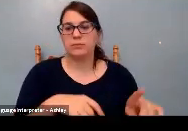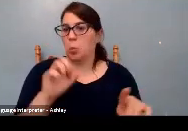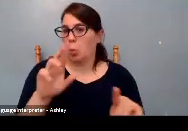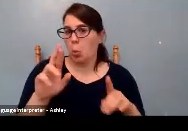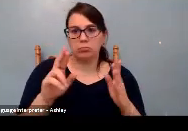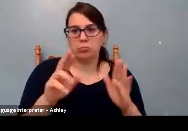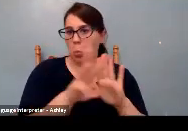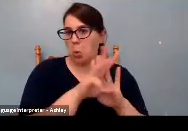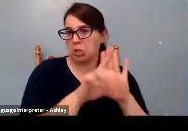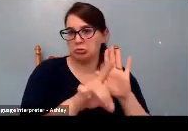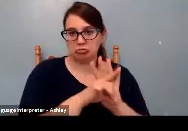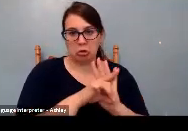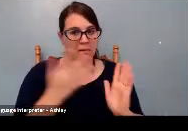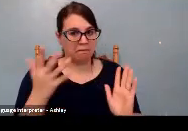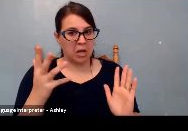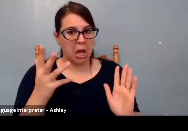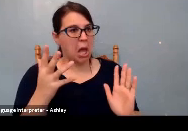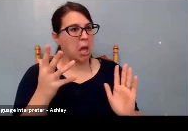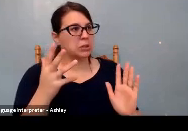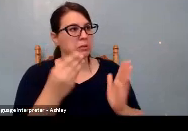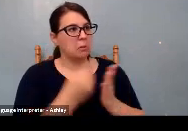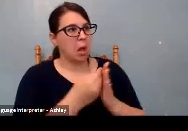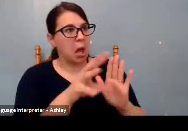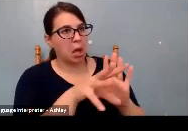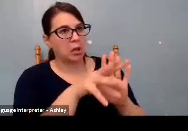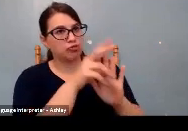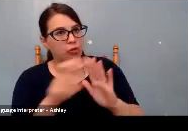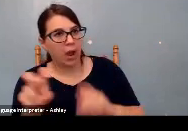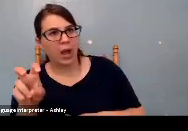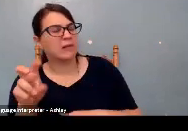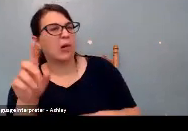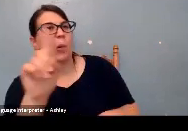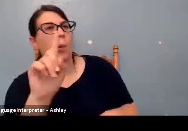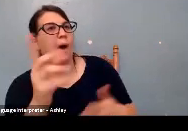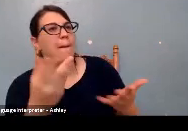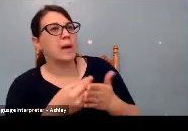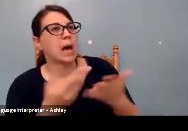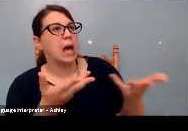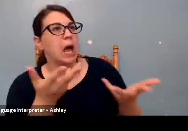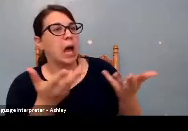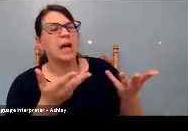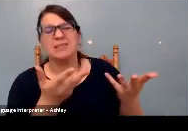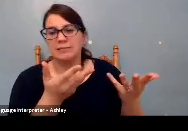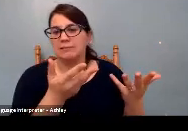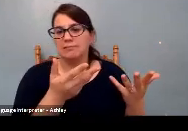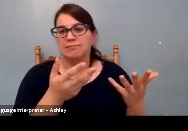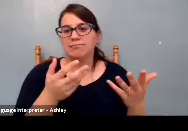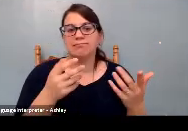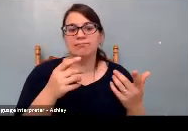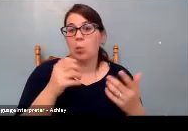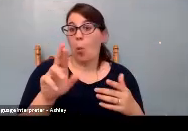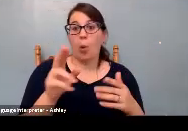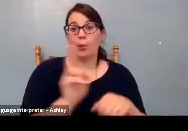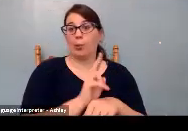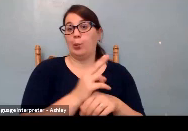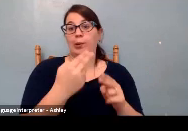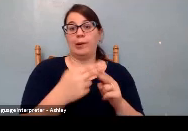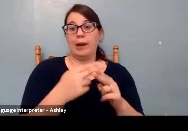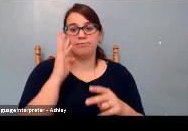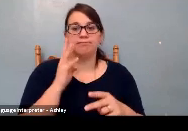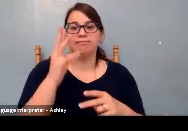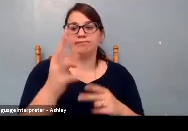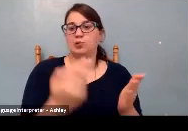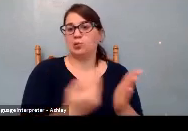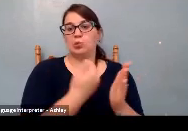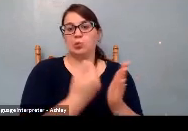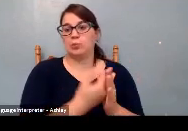withdrawal that you have made through the electronic funds transfer, if you need to create a new username password, those would be